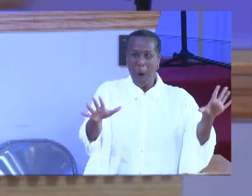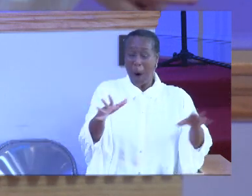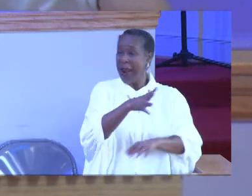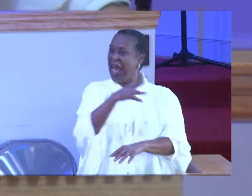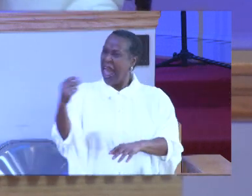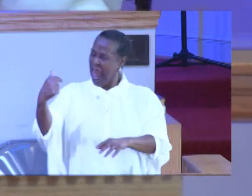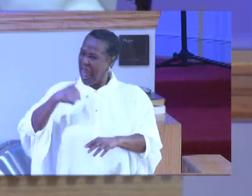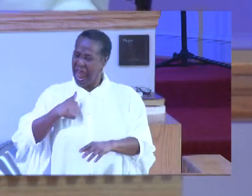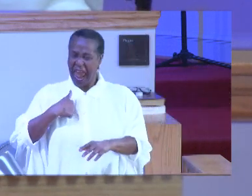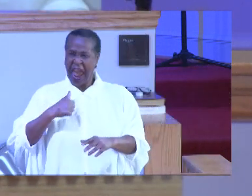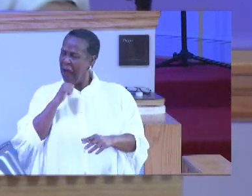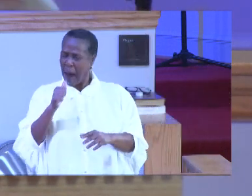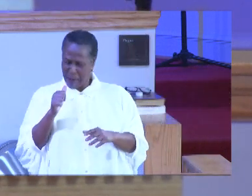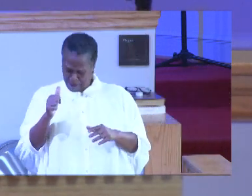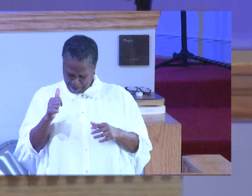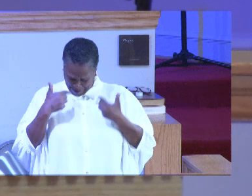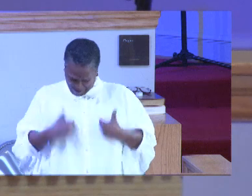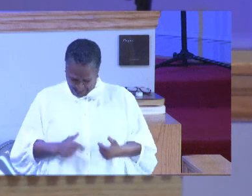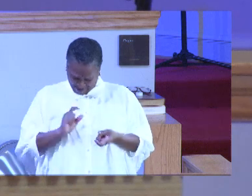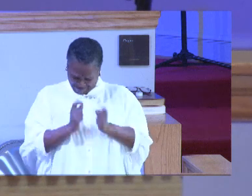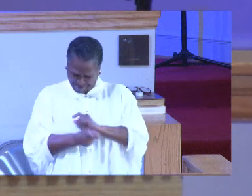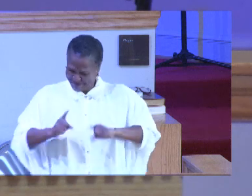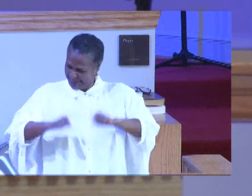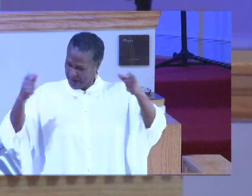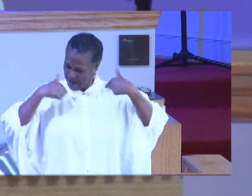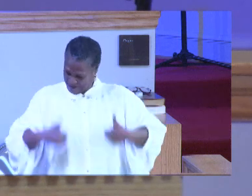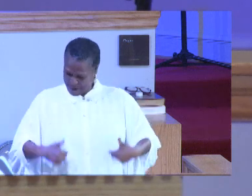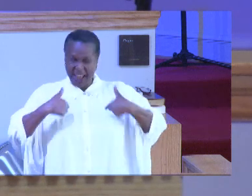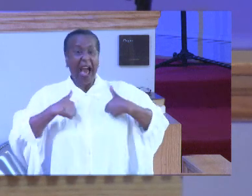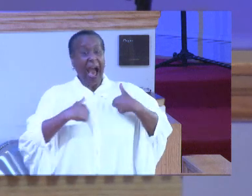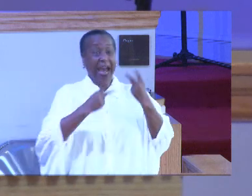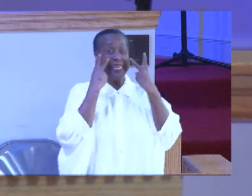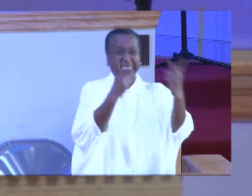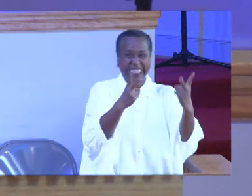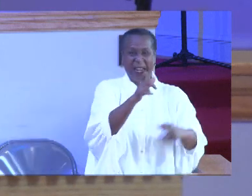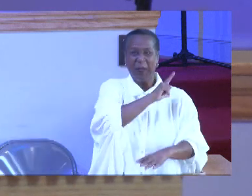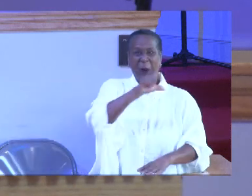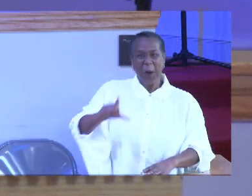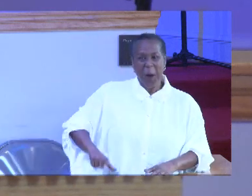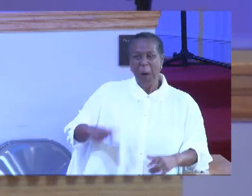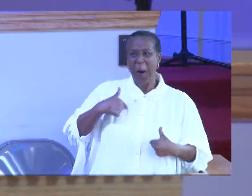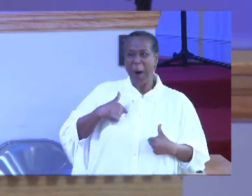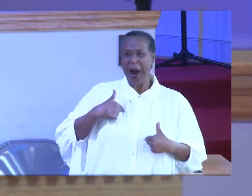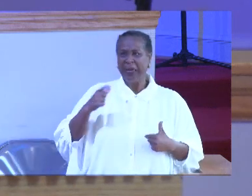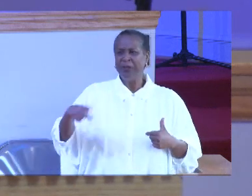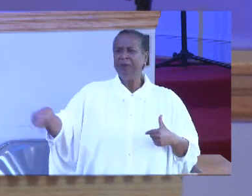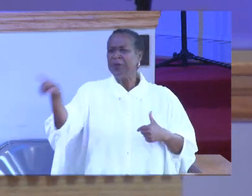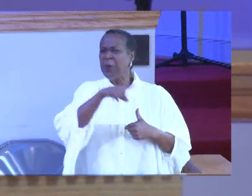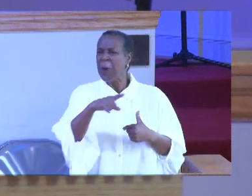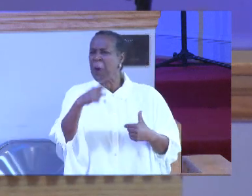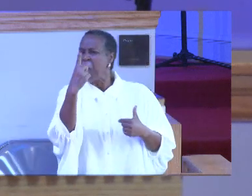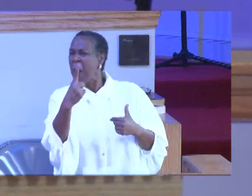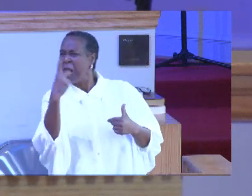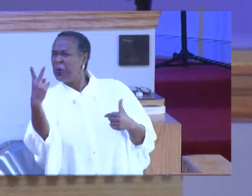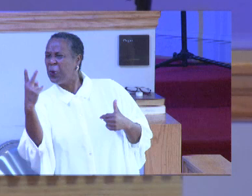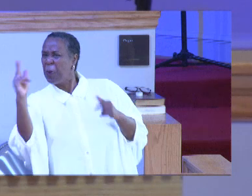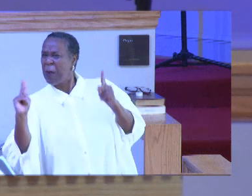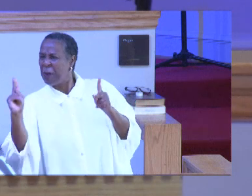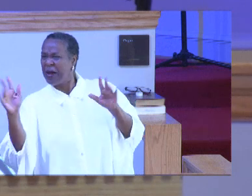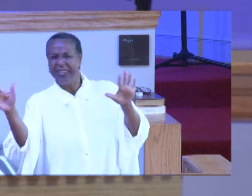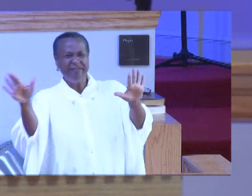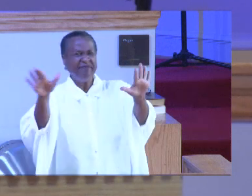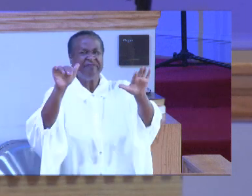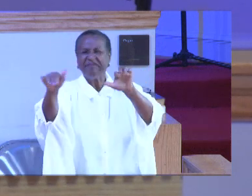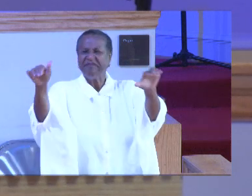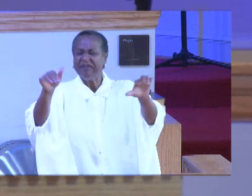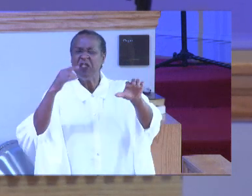I ain't what I used to be. I've seen the Lord. Do I have one or two travelers that are willing